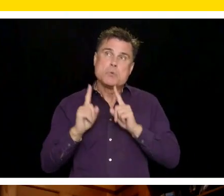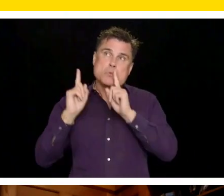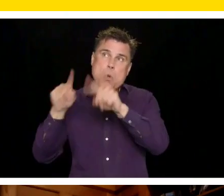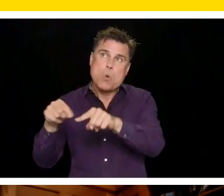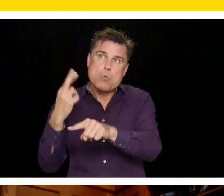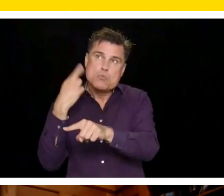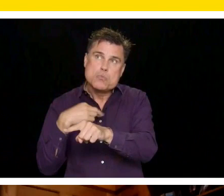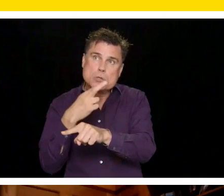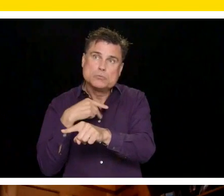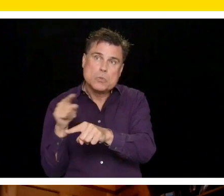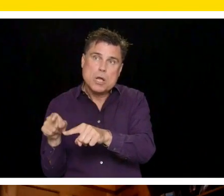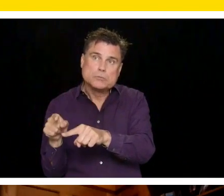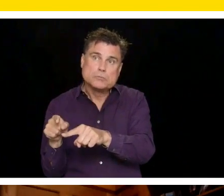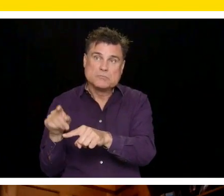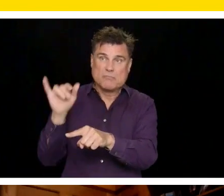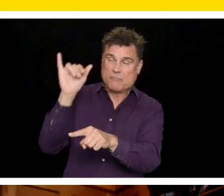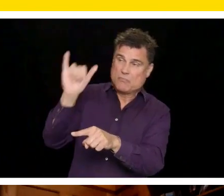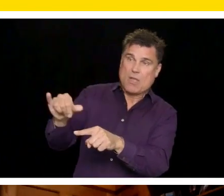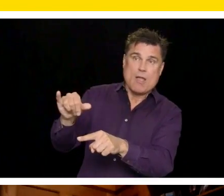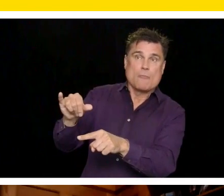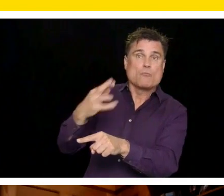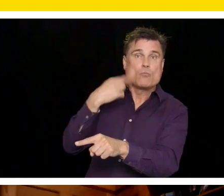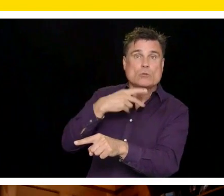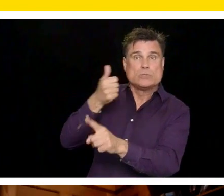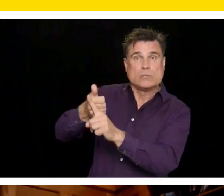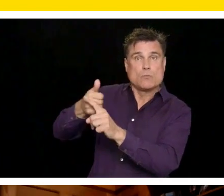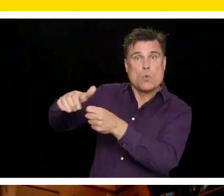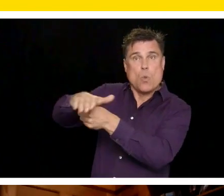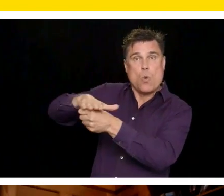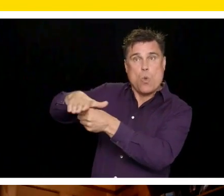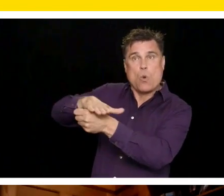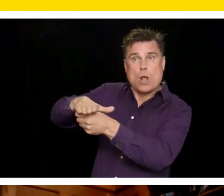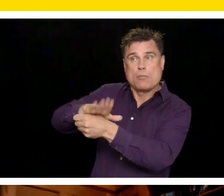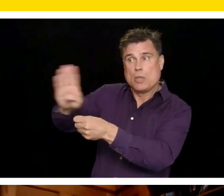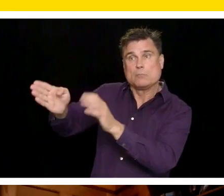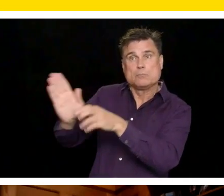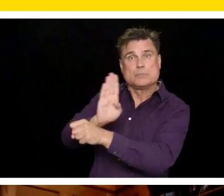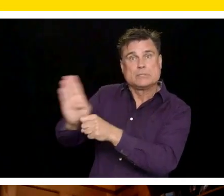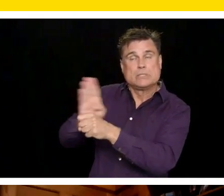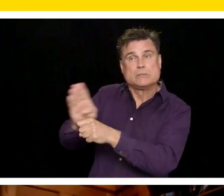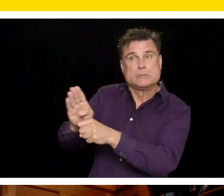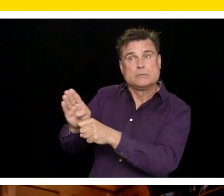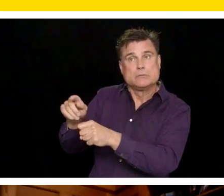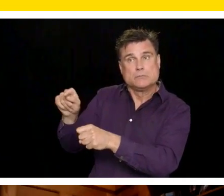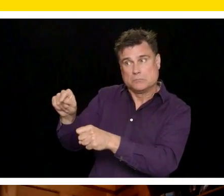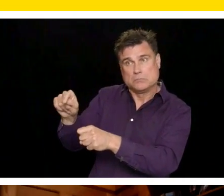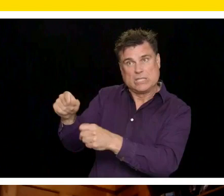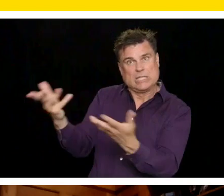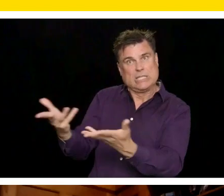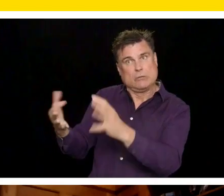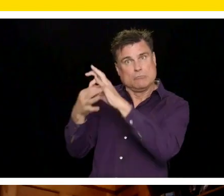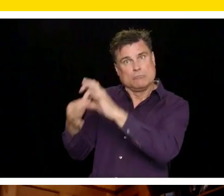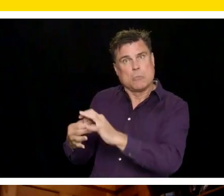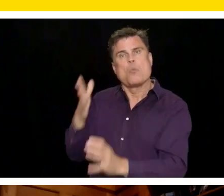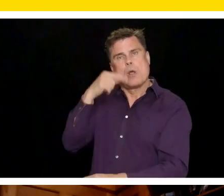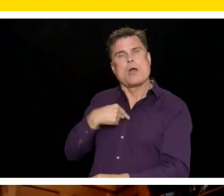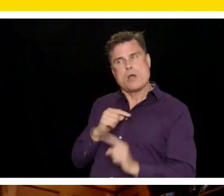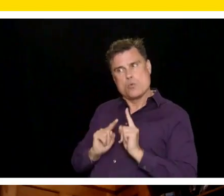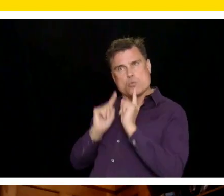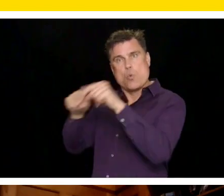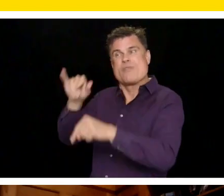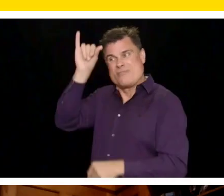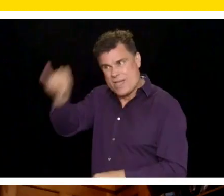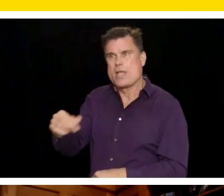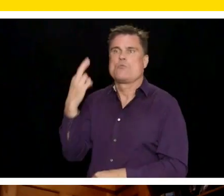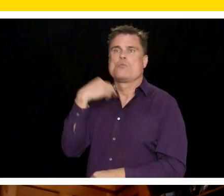small business that way too, by just going directly to them when I'm making an order. And There are the option to buy gift certificates now